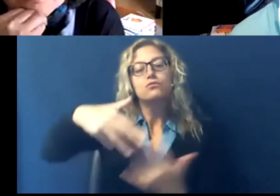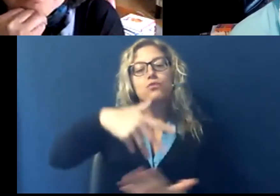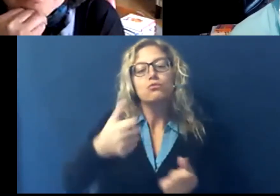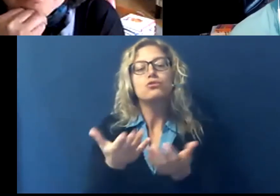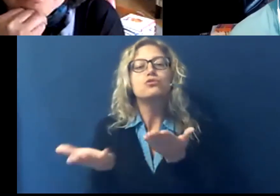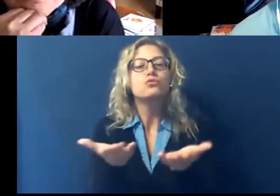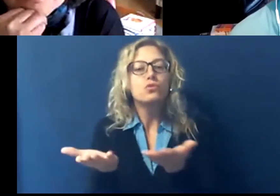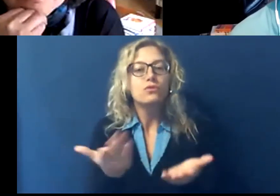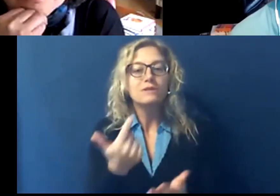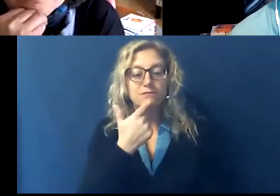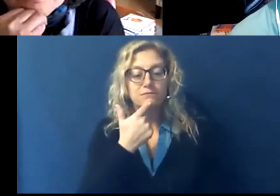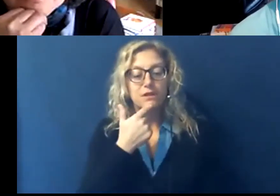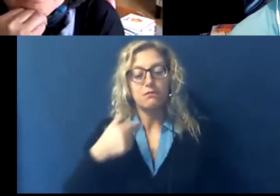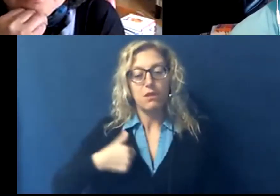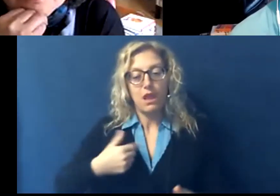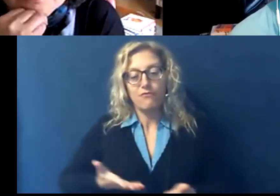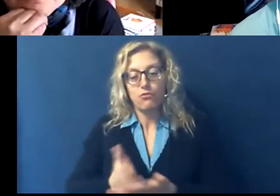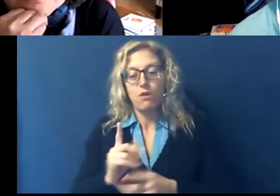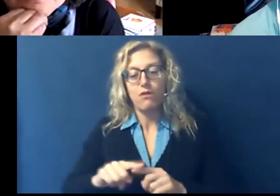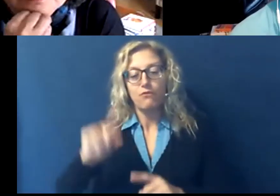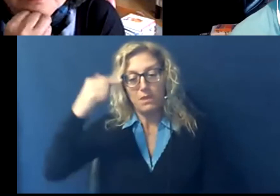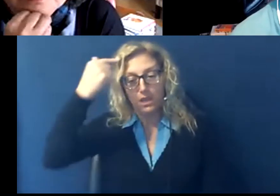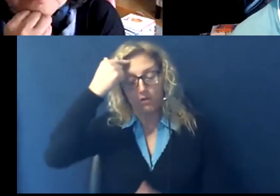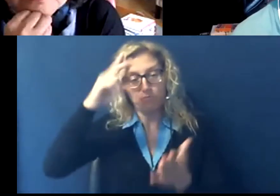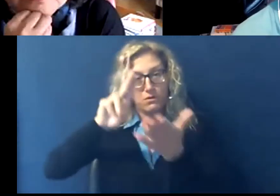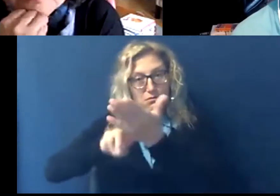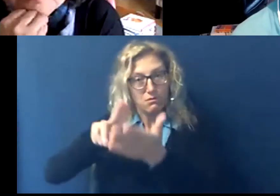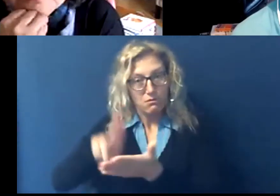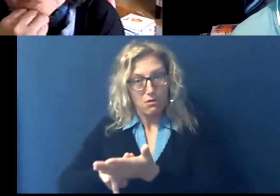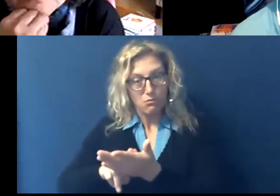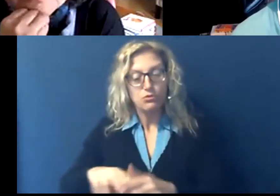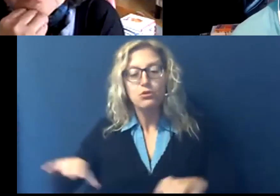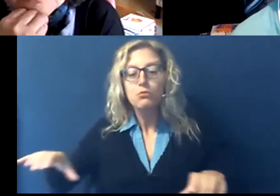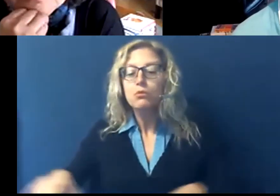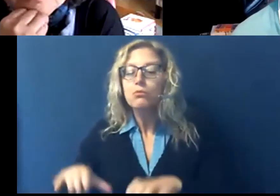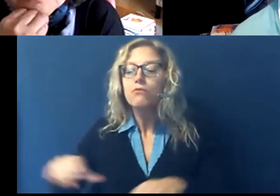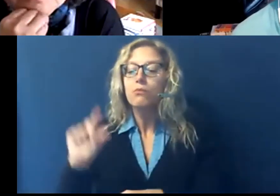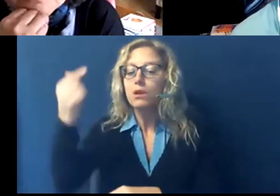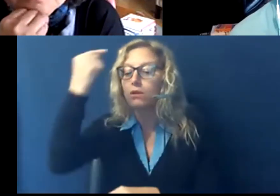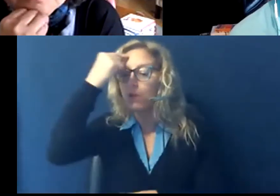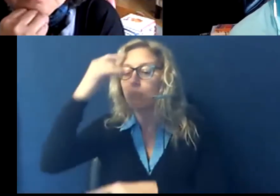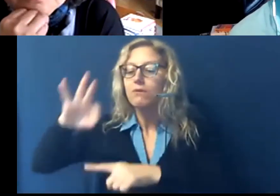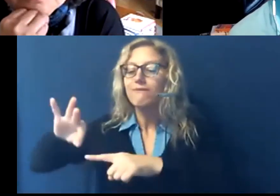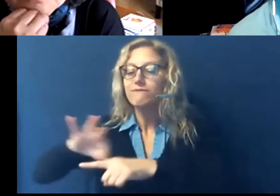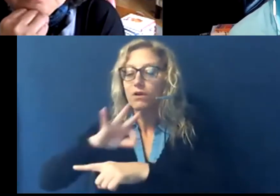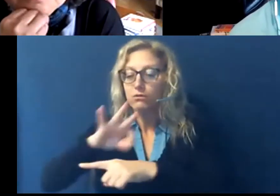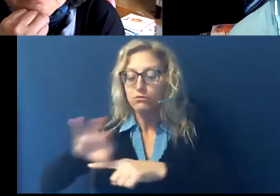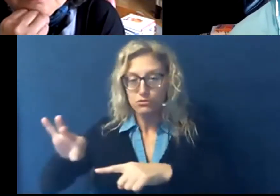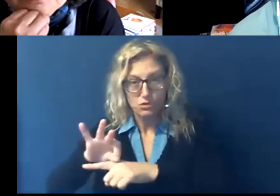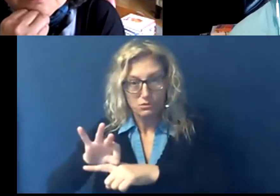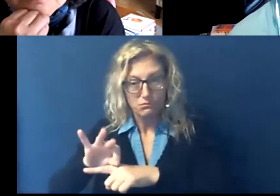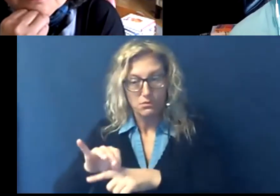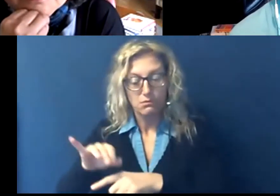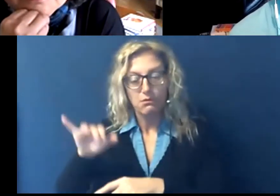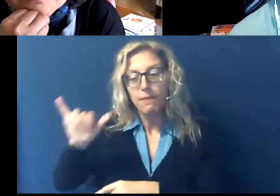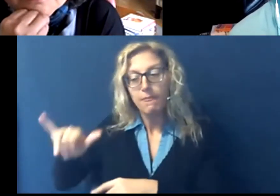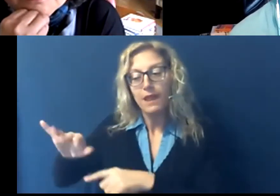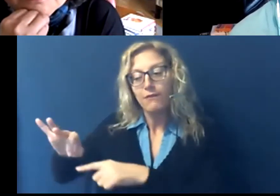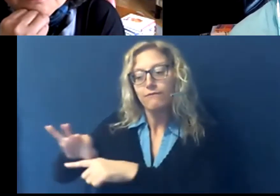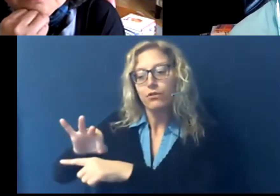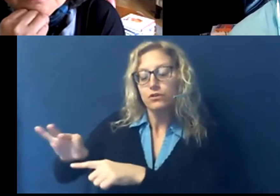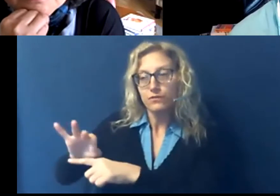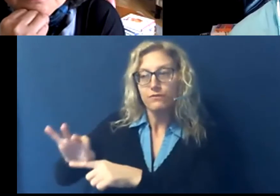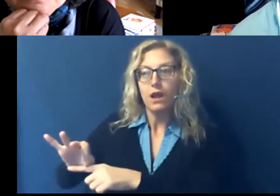says it's entitled to a government contract to perform a government function. Here, that function is